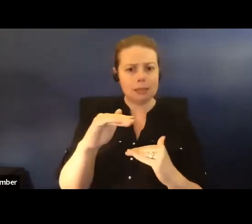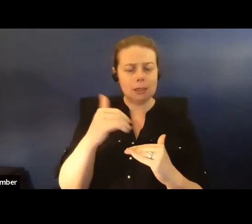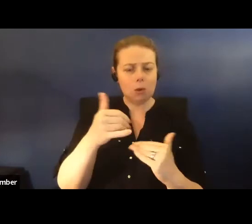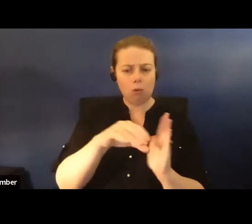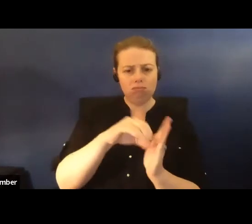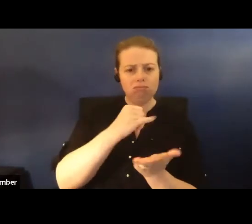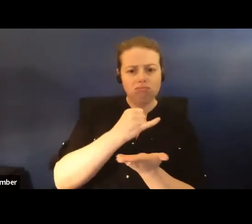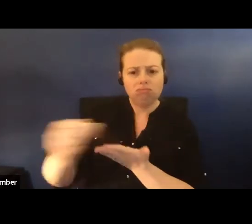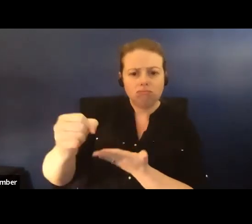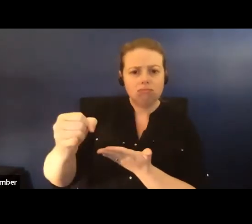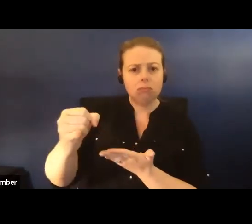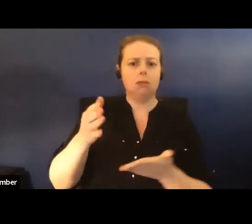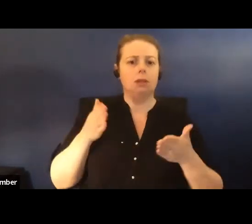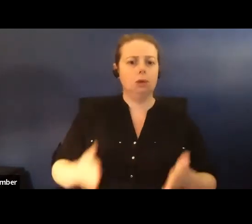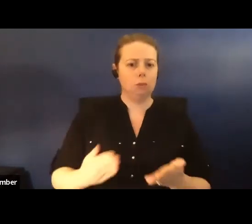human rights.